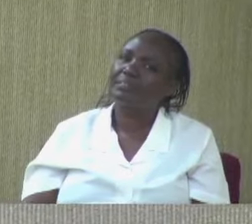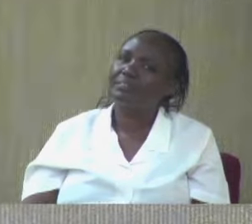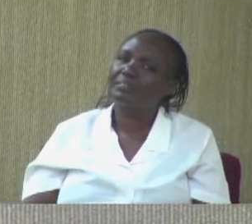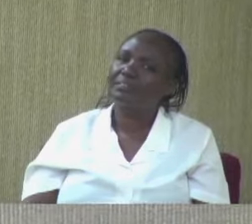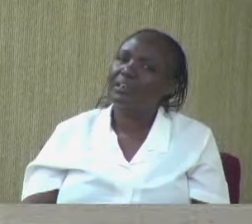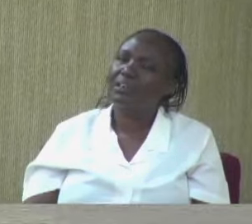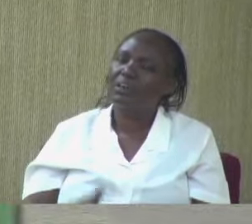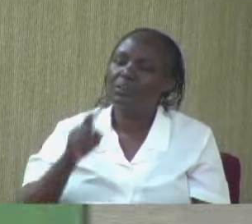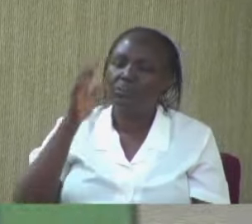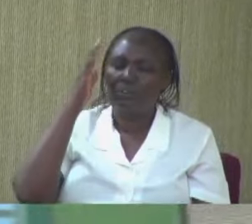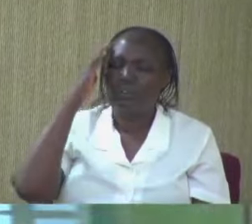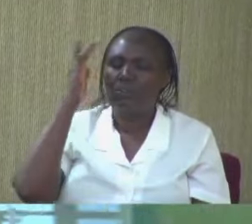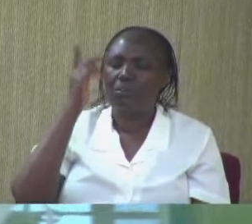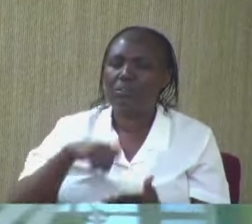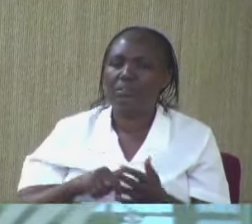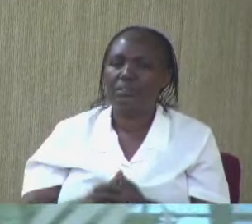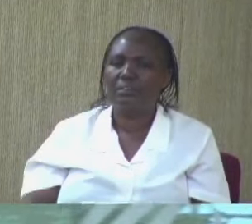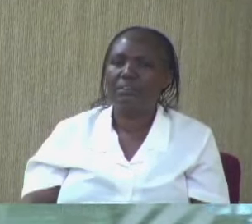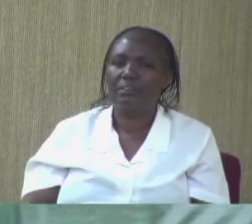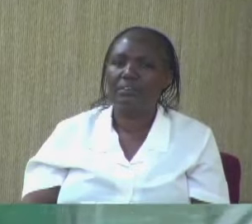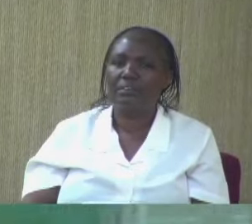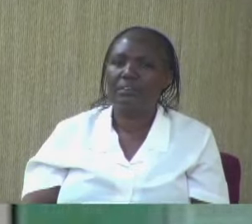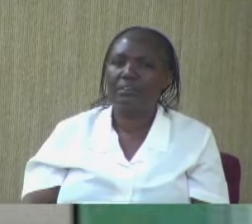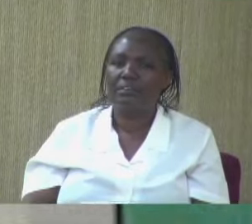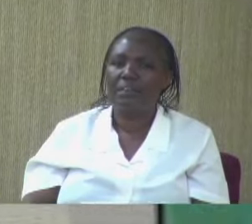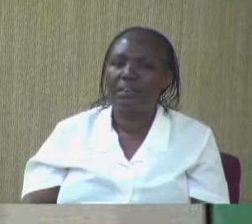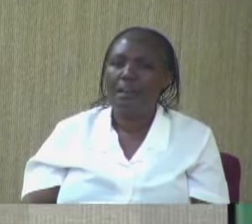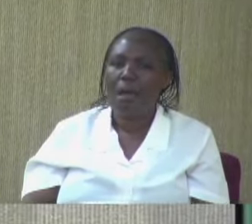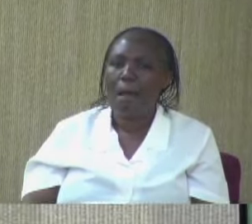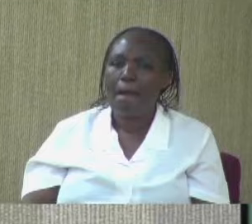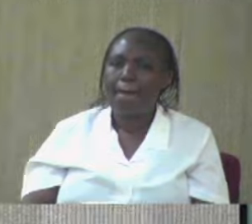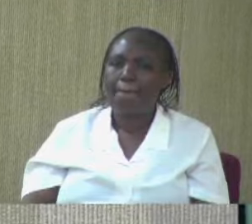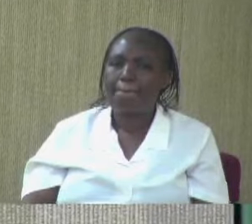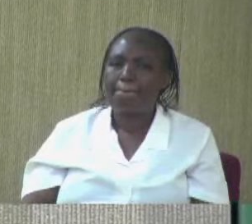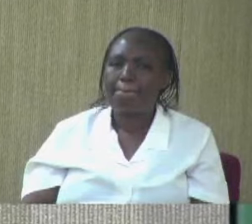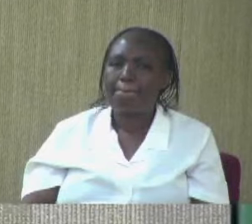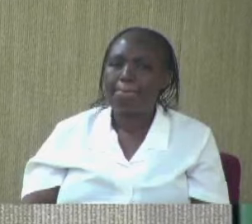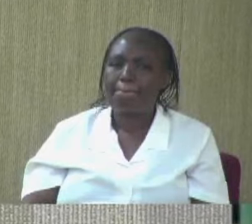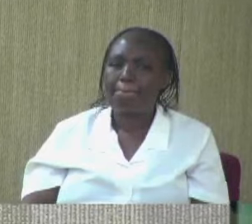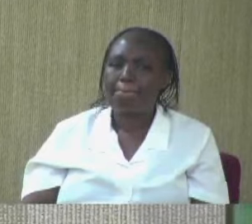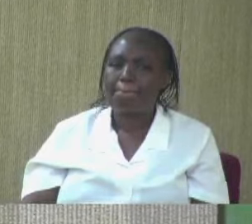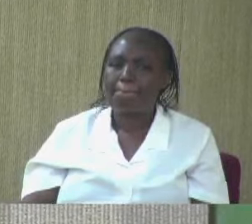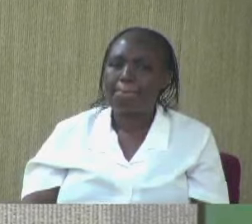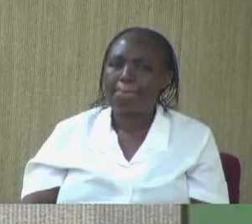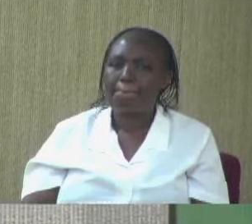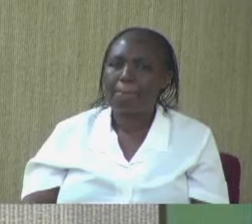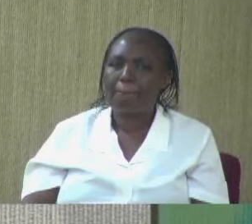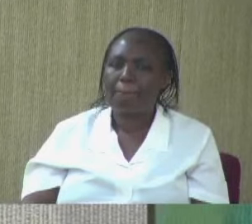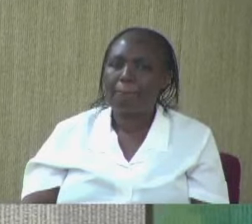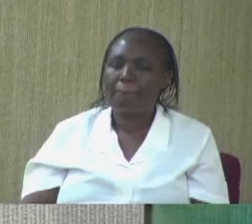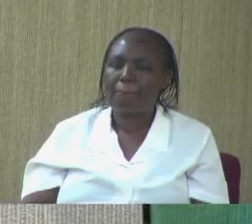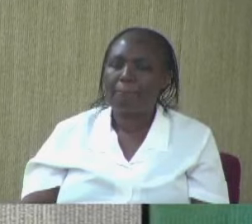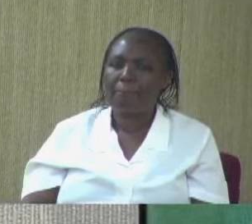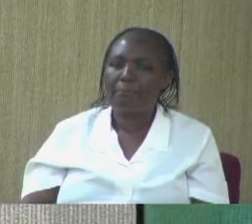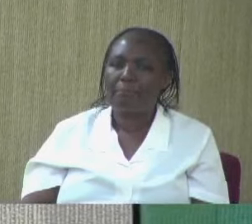Do you know why we are not prospering? Do you know why? It is in the